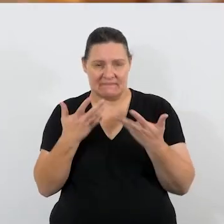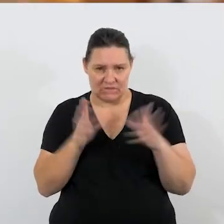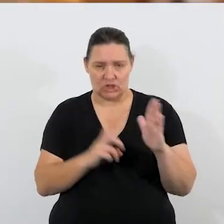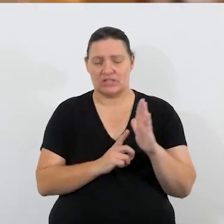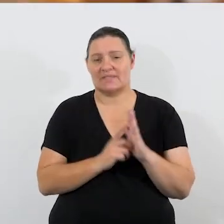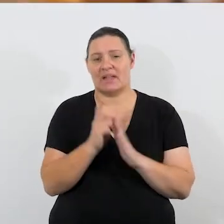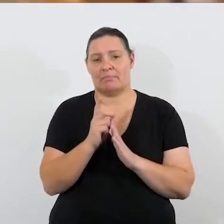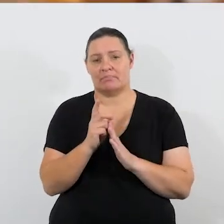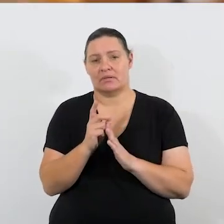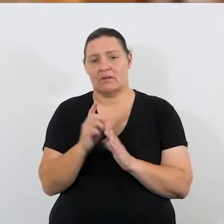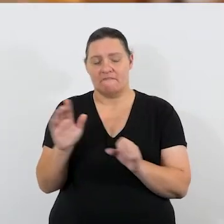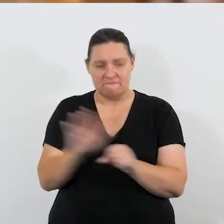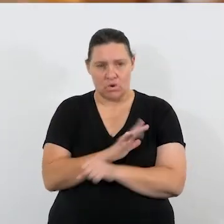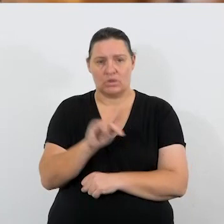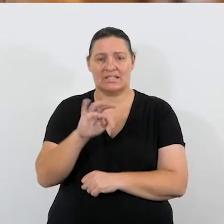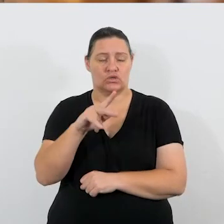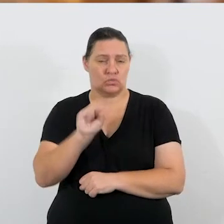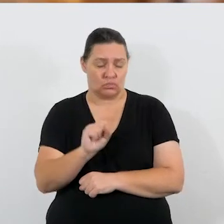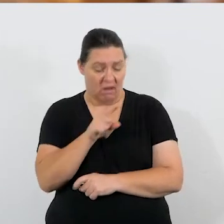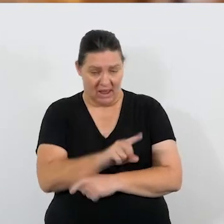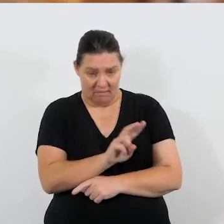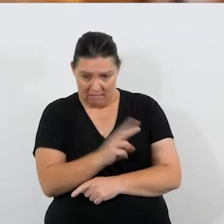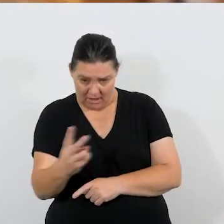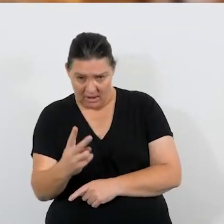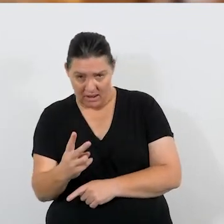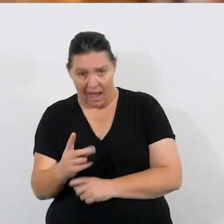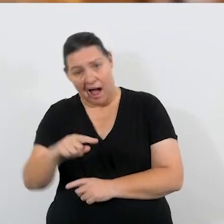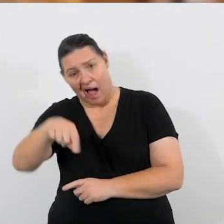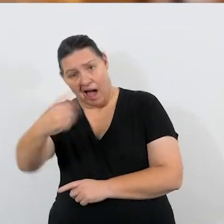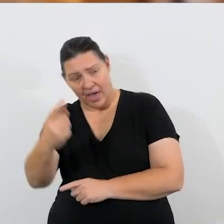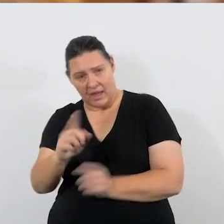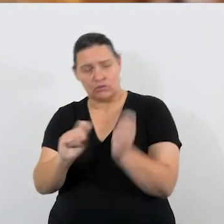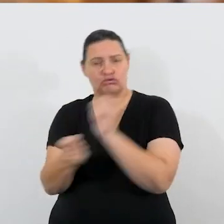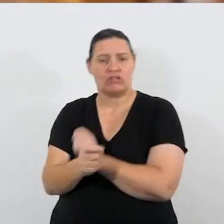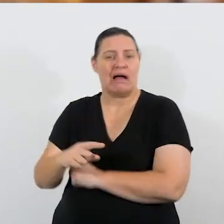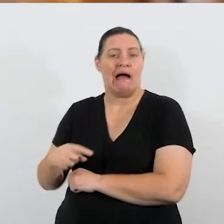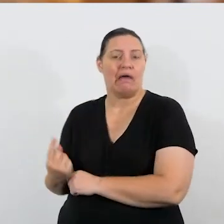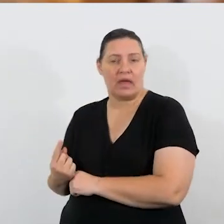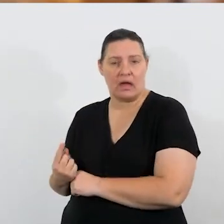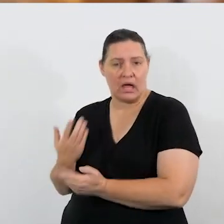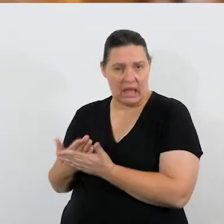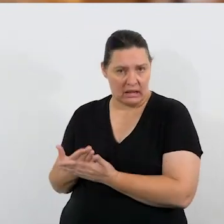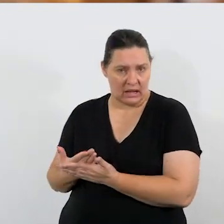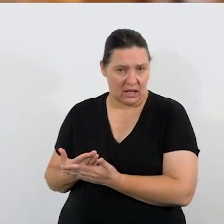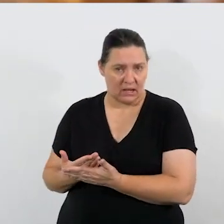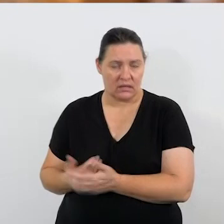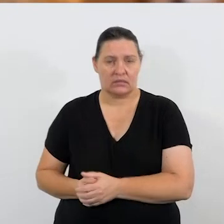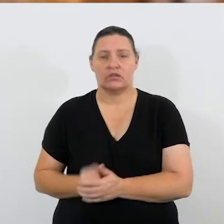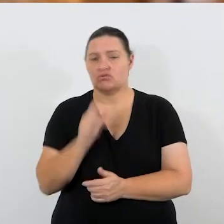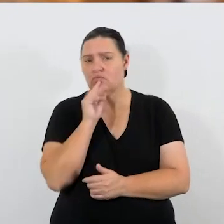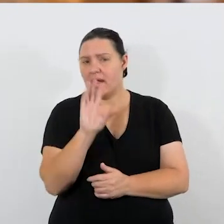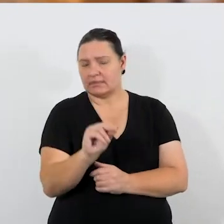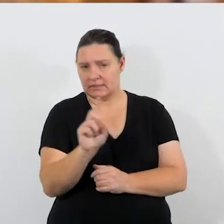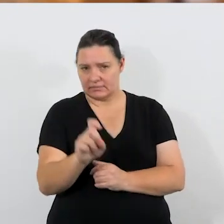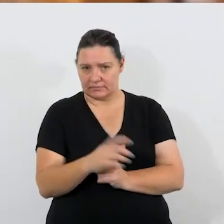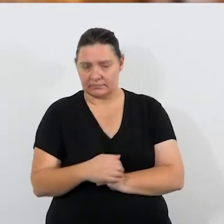cells have already developed into fully developed tissue, can they then become other types of tissues or other types of cell? That is